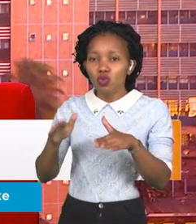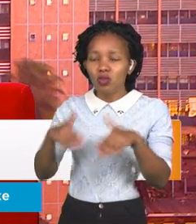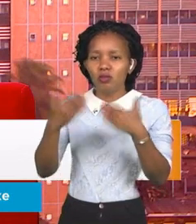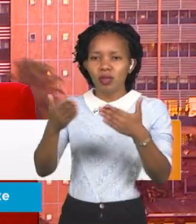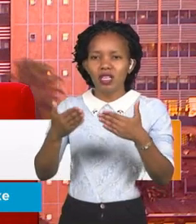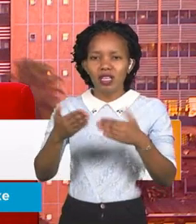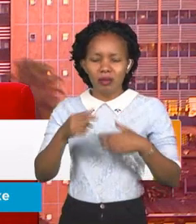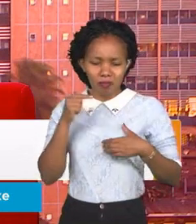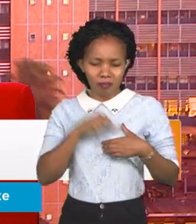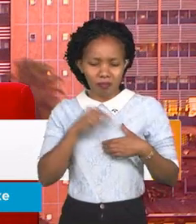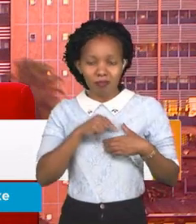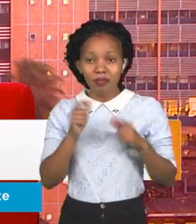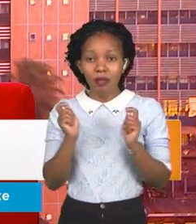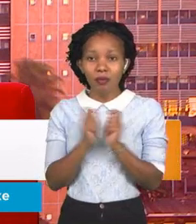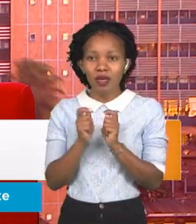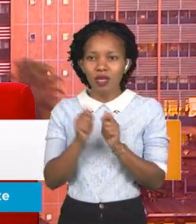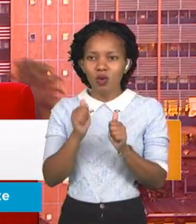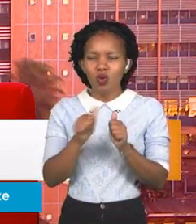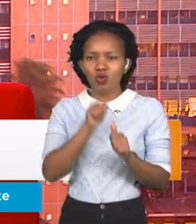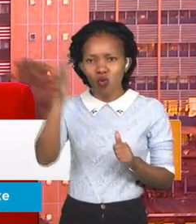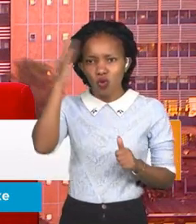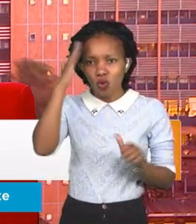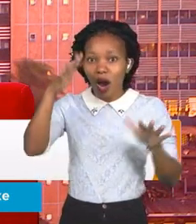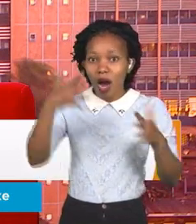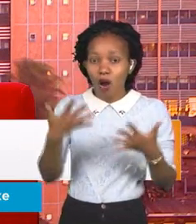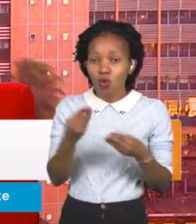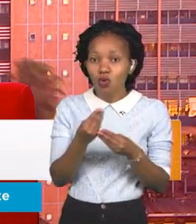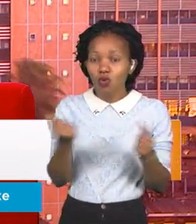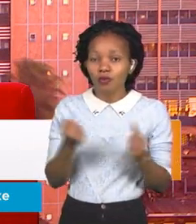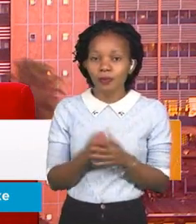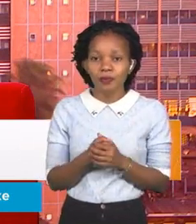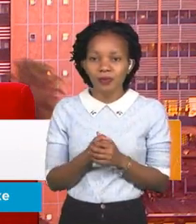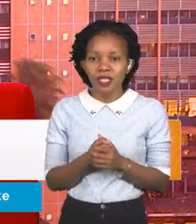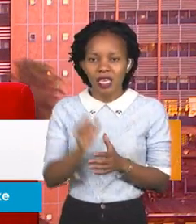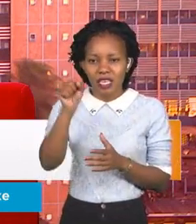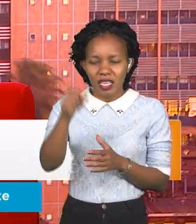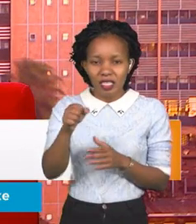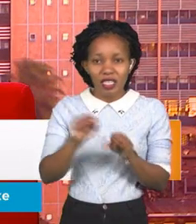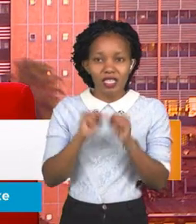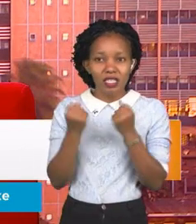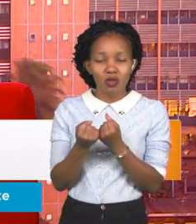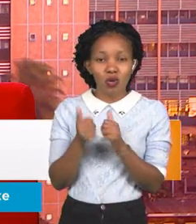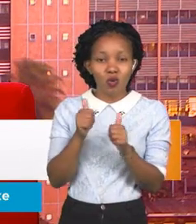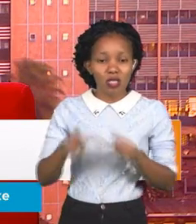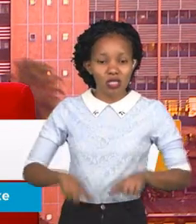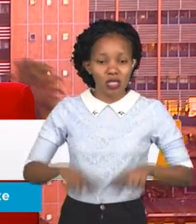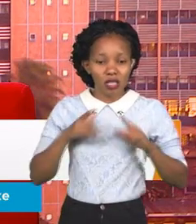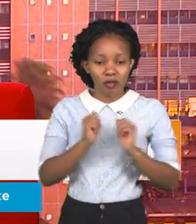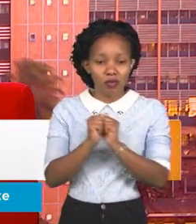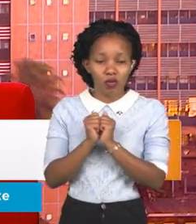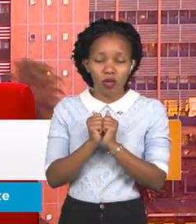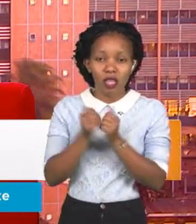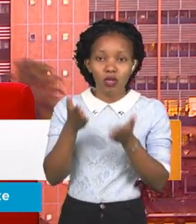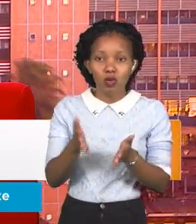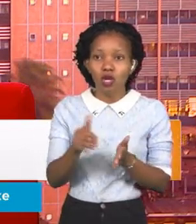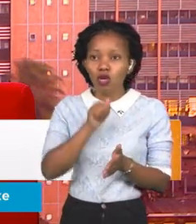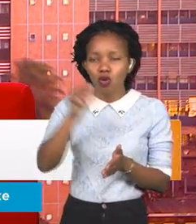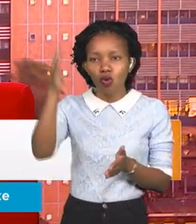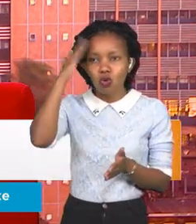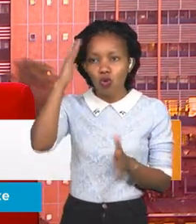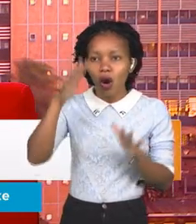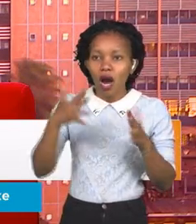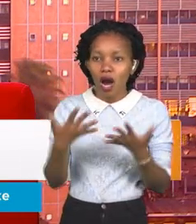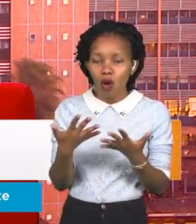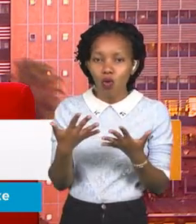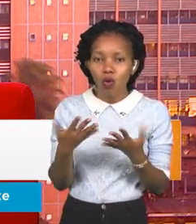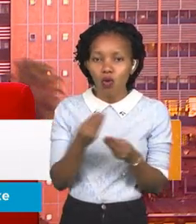an inside pain that they don't know how to deal with. And it's the society we live with today that we do not know how to